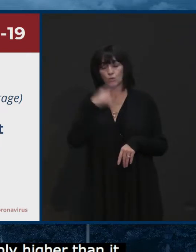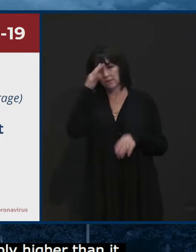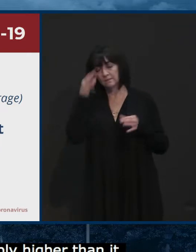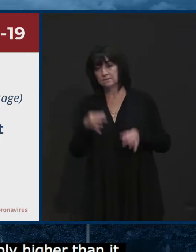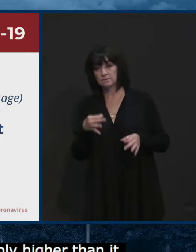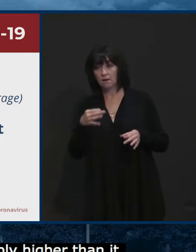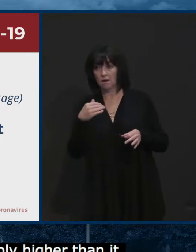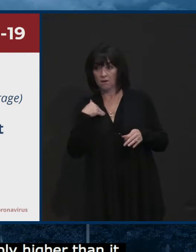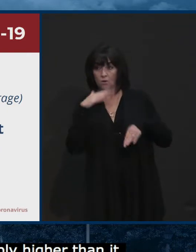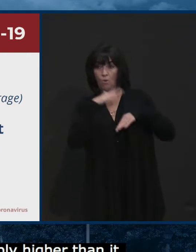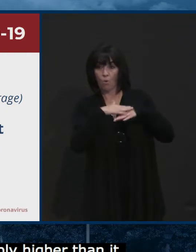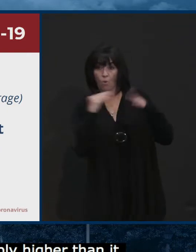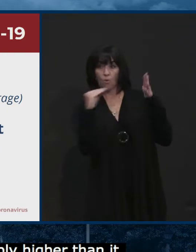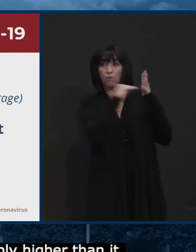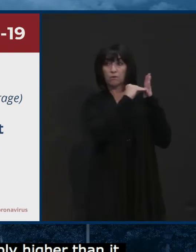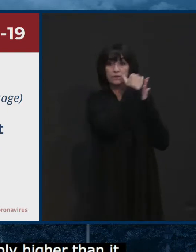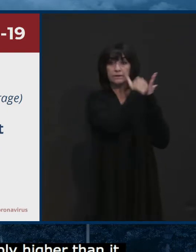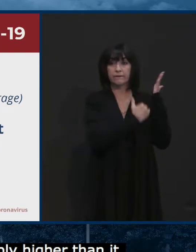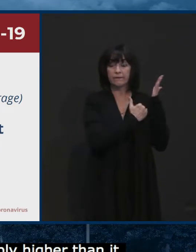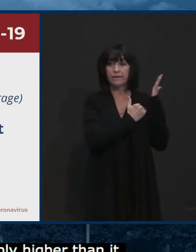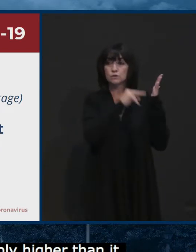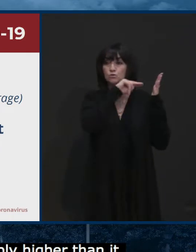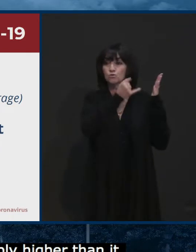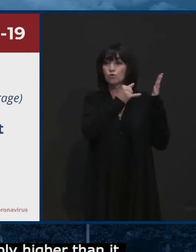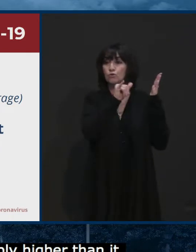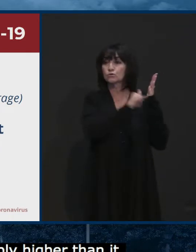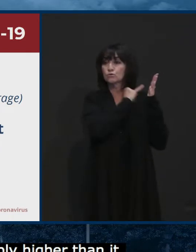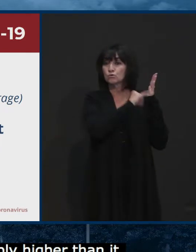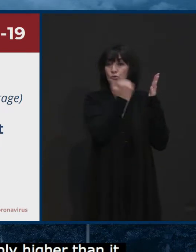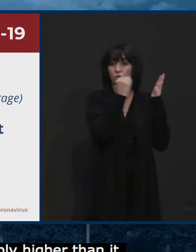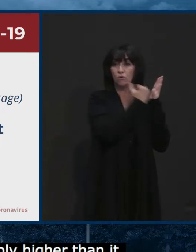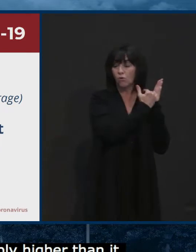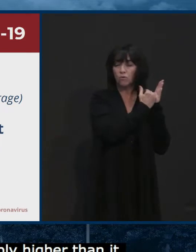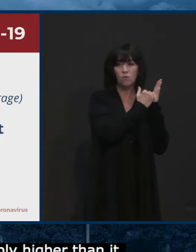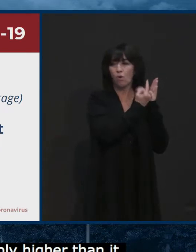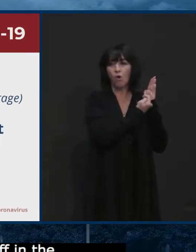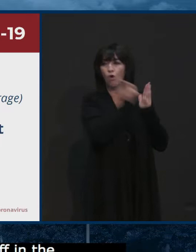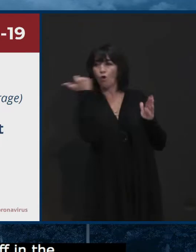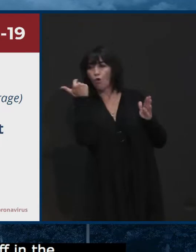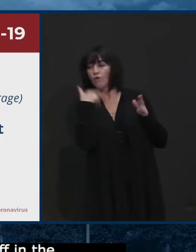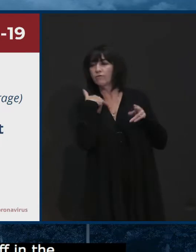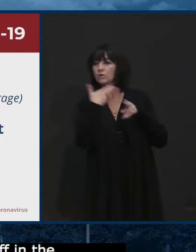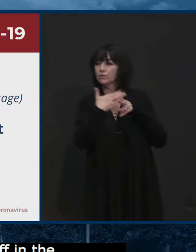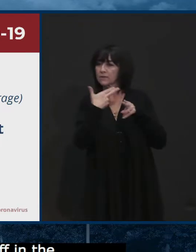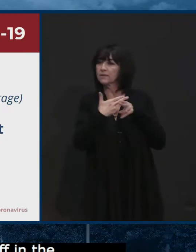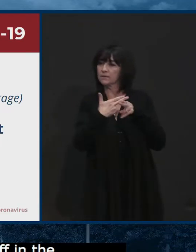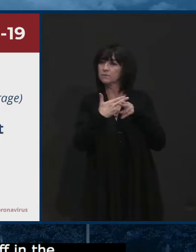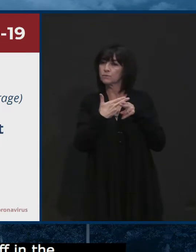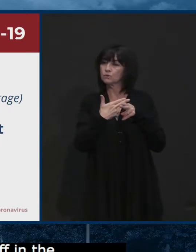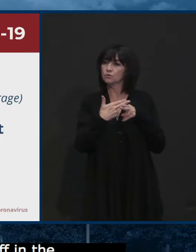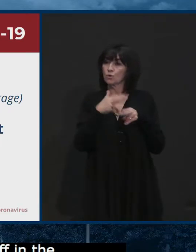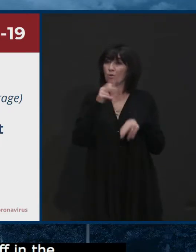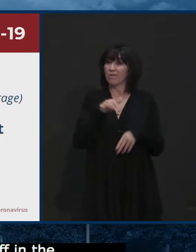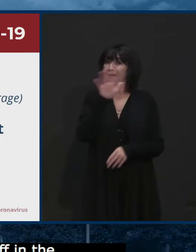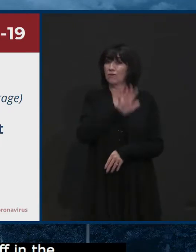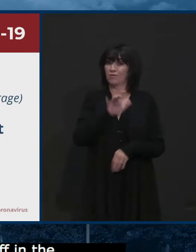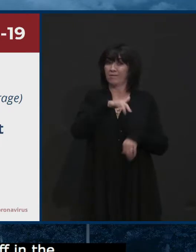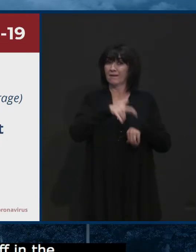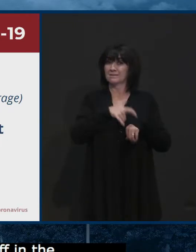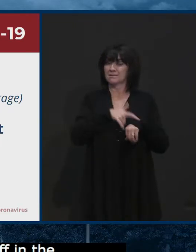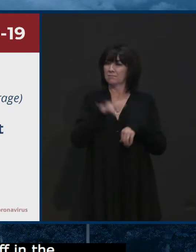with New Jersey and New York. And our target then was under 100 new cases per day. So you can